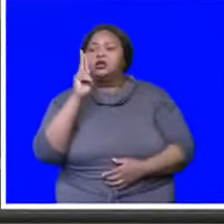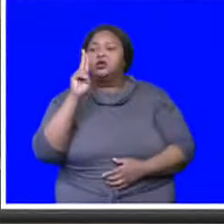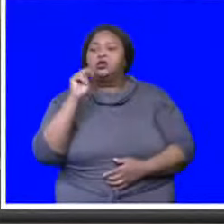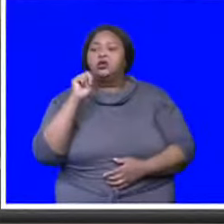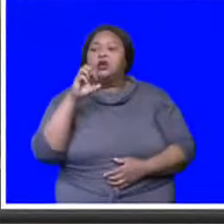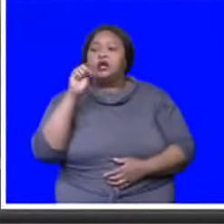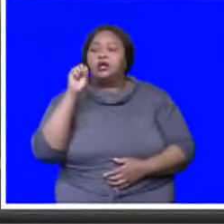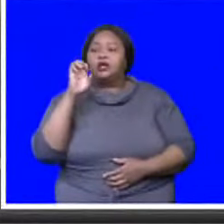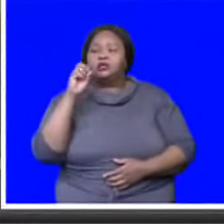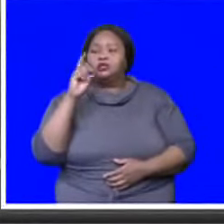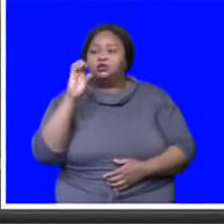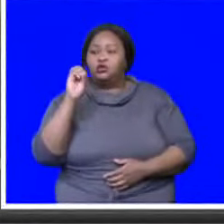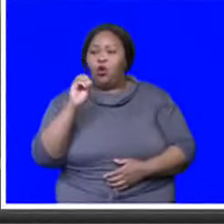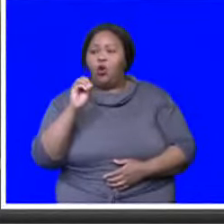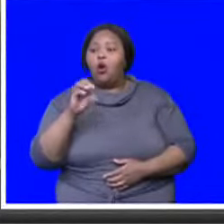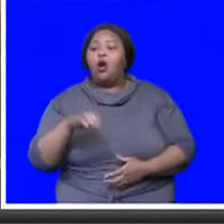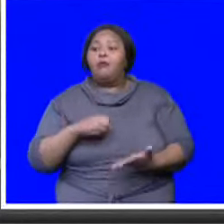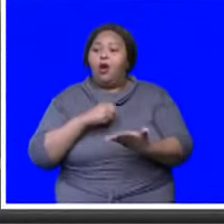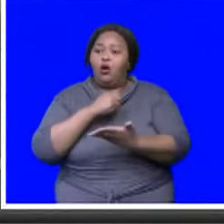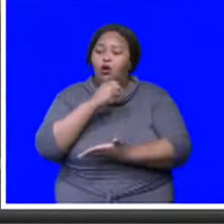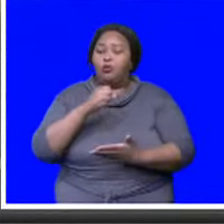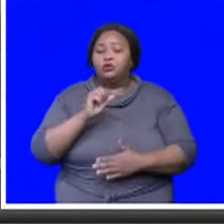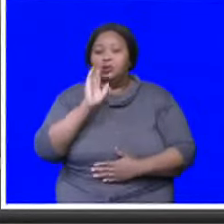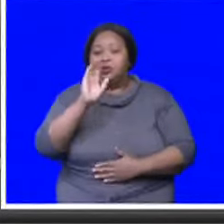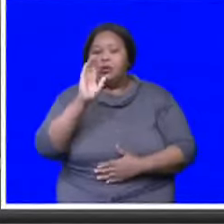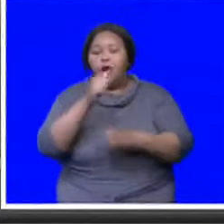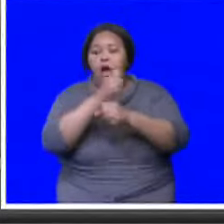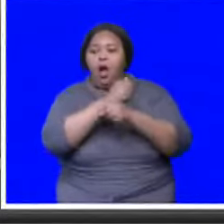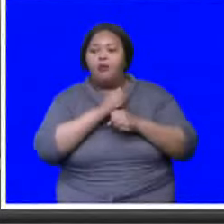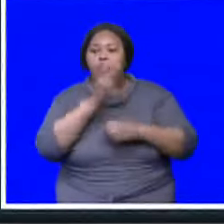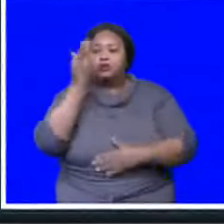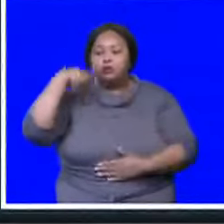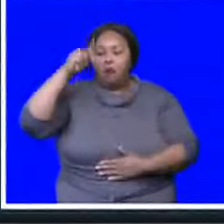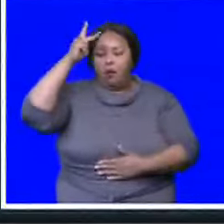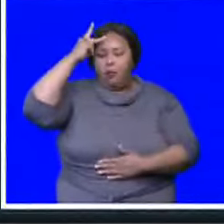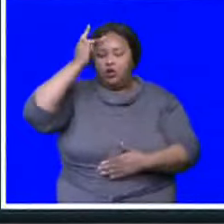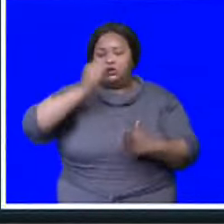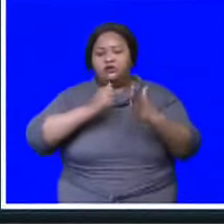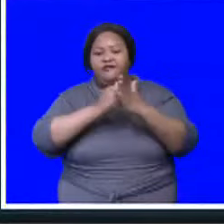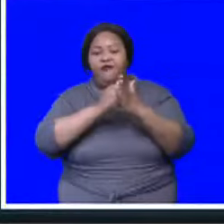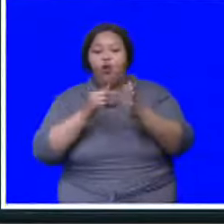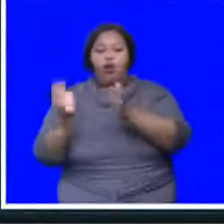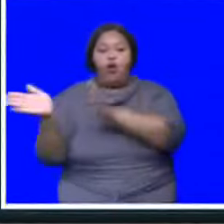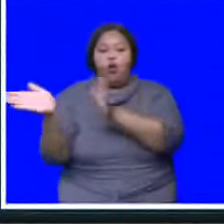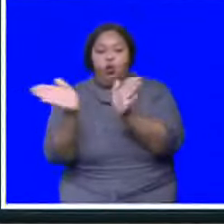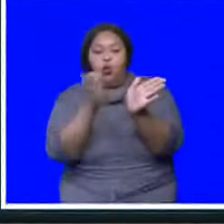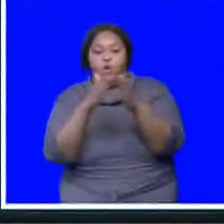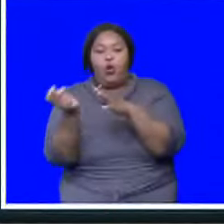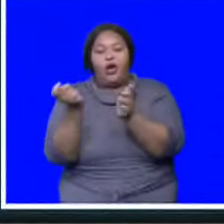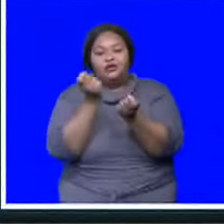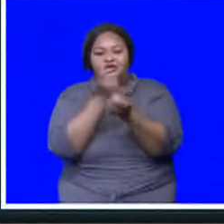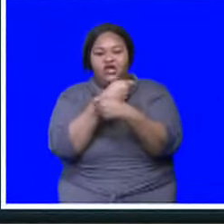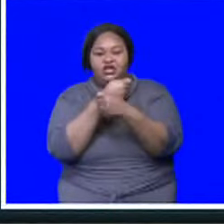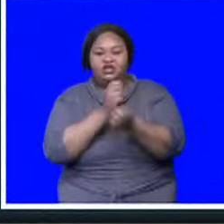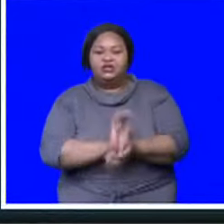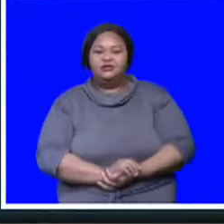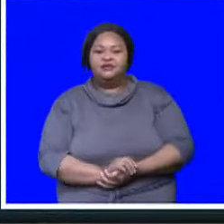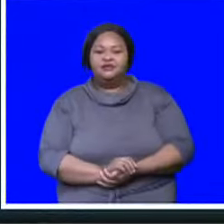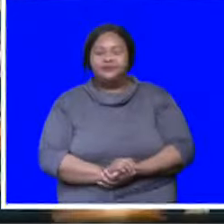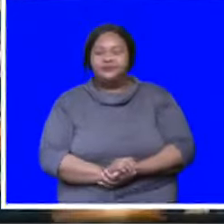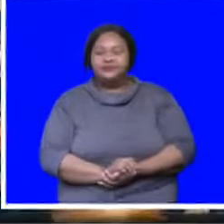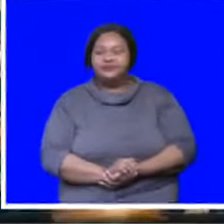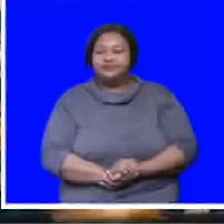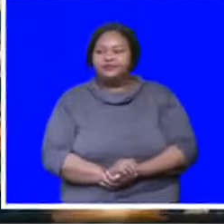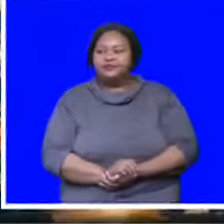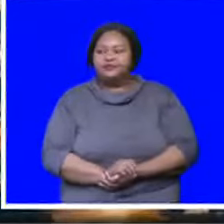communities on policies of climate change. For Eswatini TV News, Fortune Dlangamandla with Thembinkosi Mavimbela Mbabane.